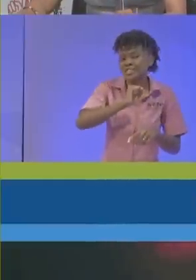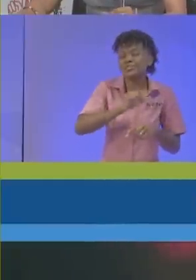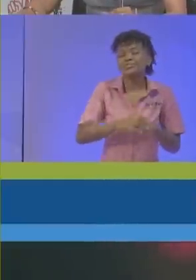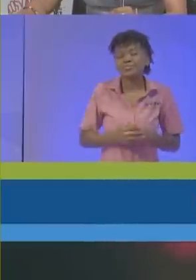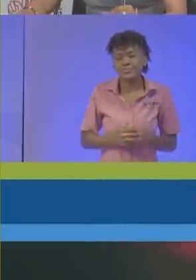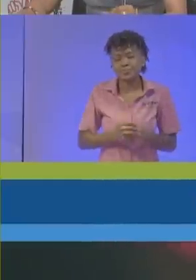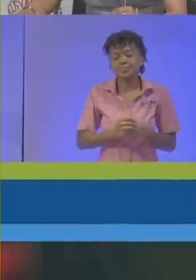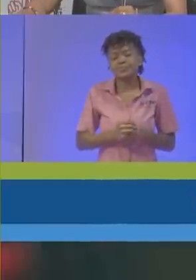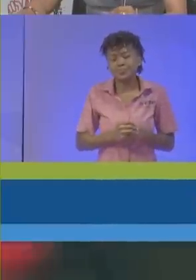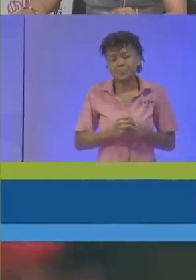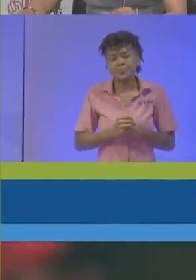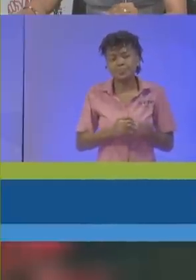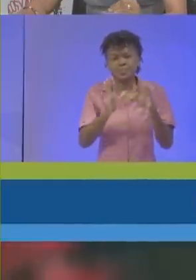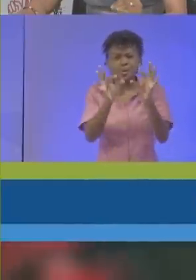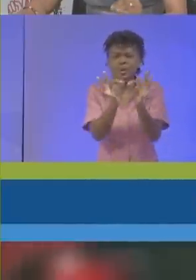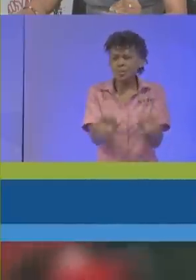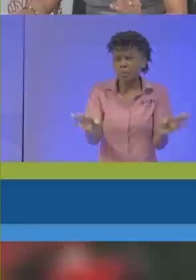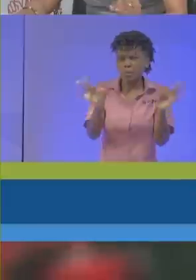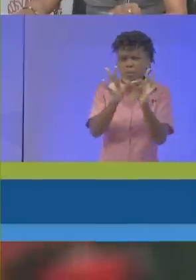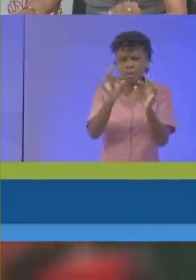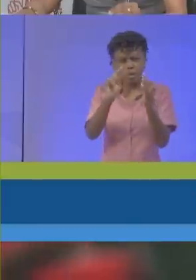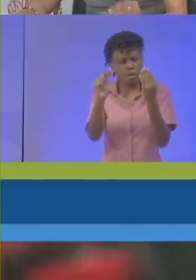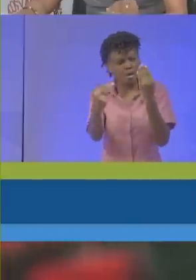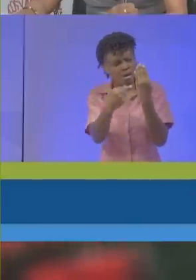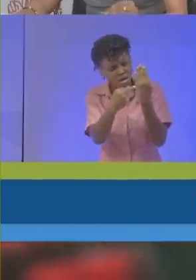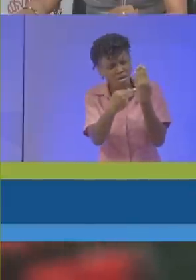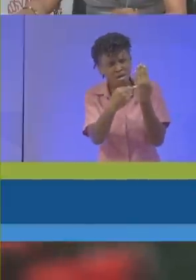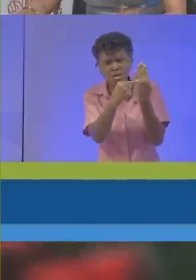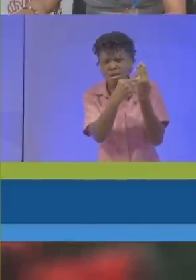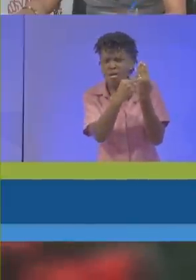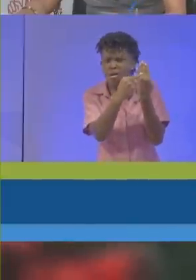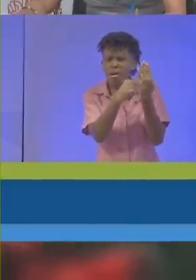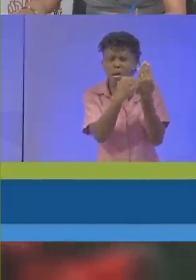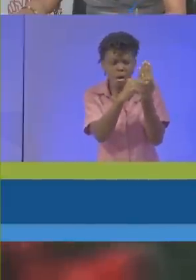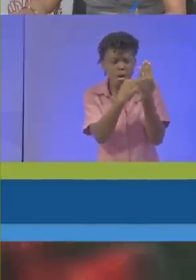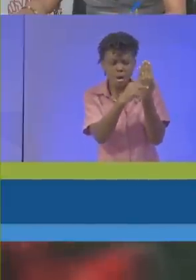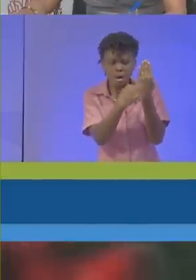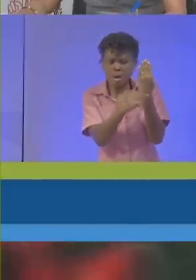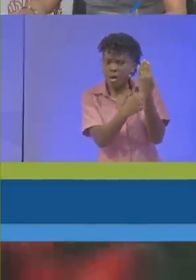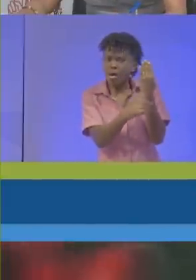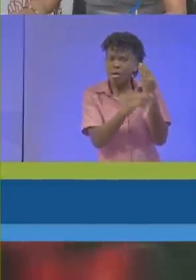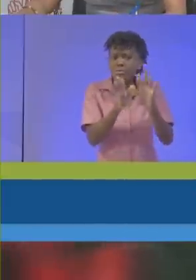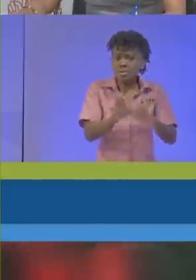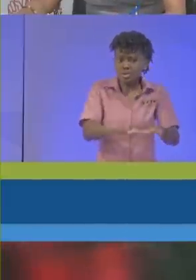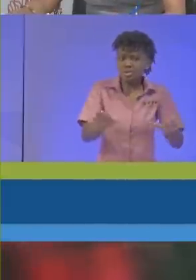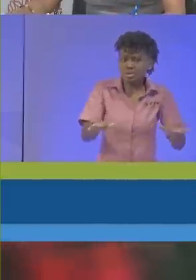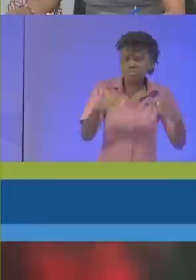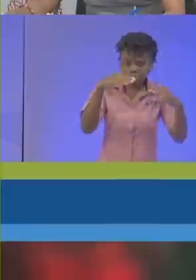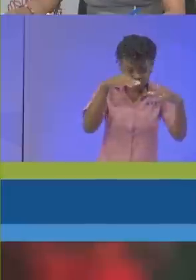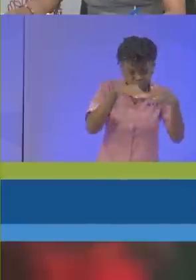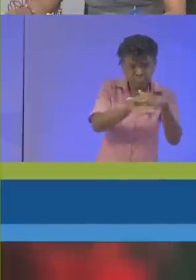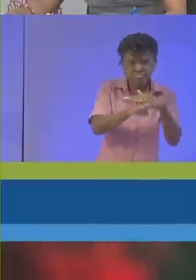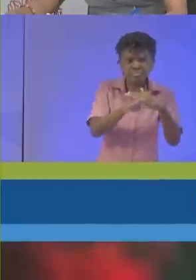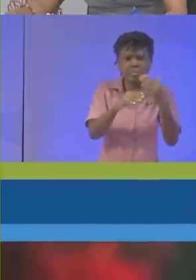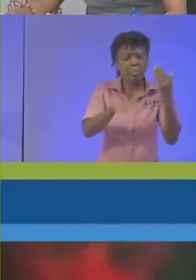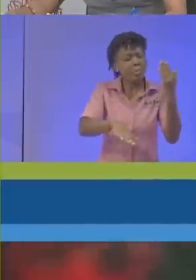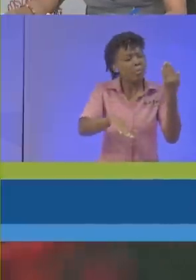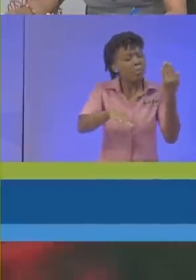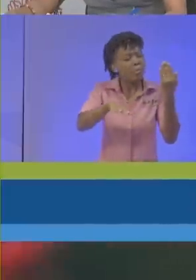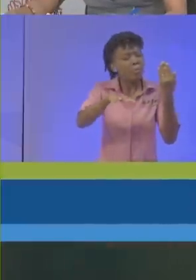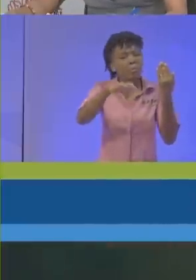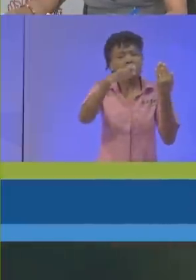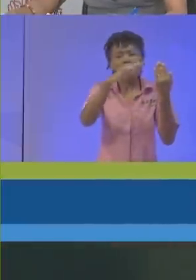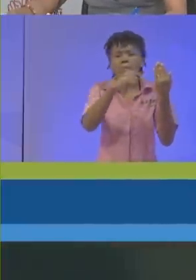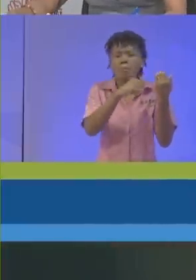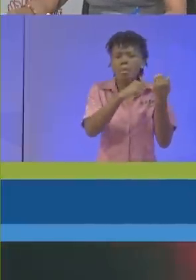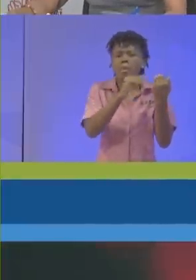that are required for children from birth until 5 years of age. So if you look closely at the first vaccine